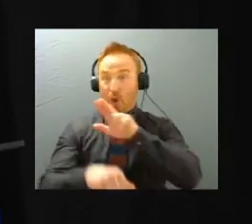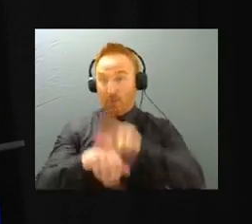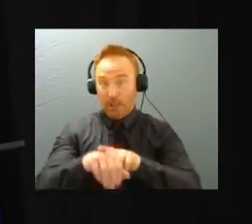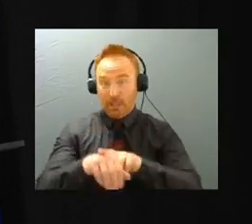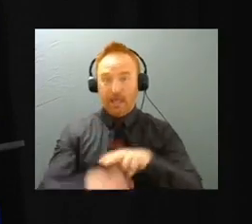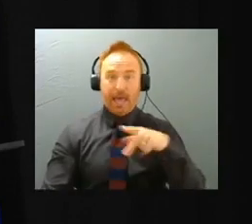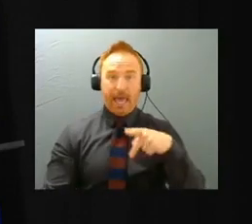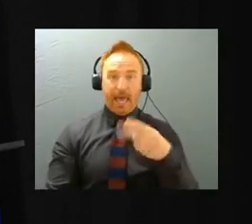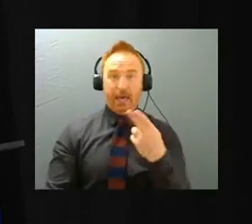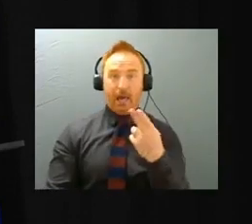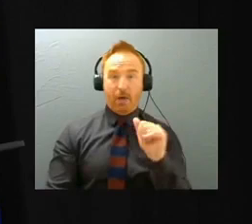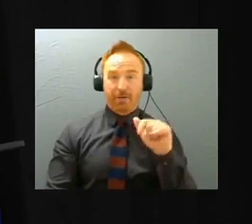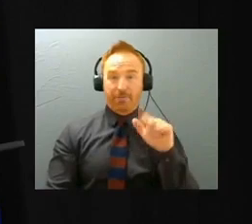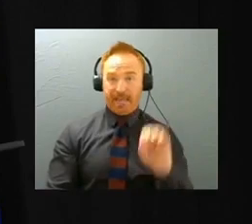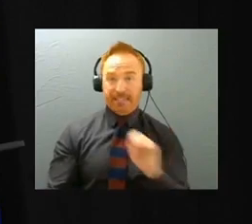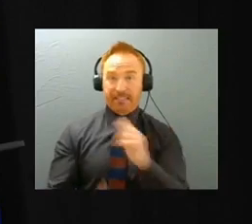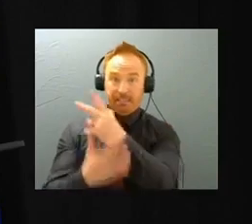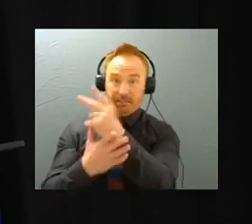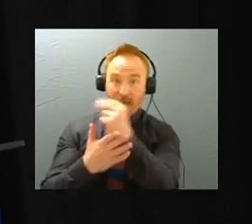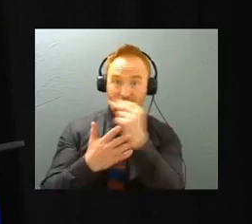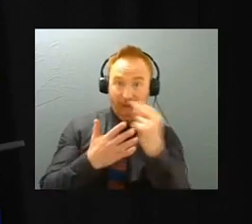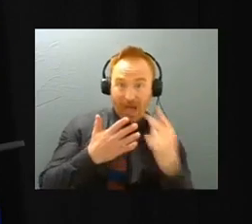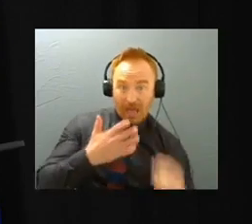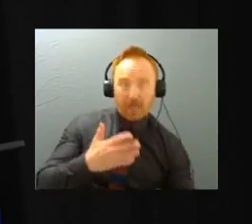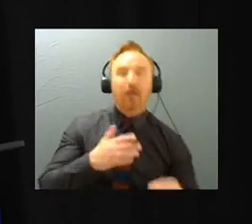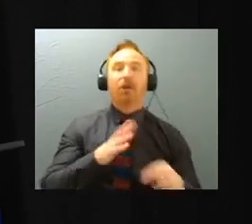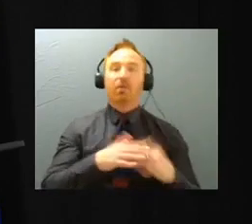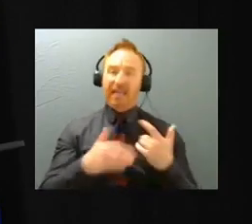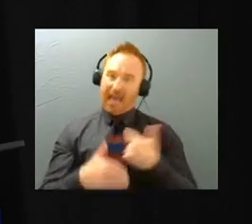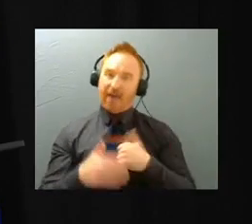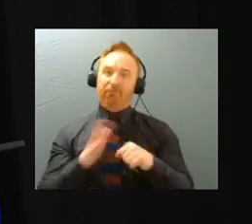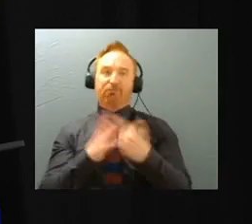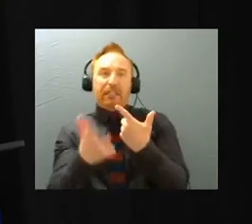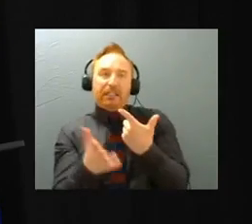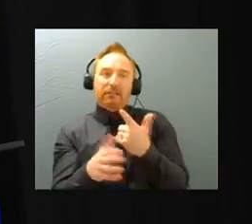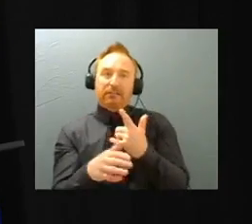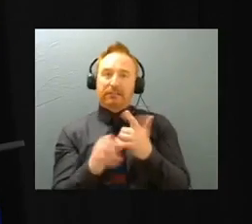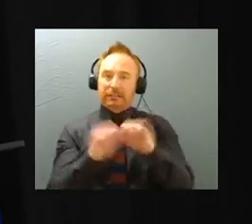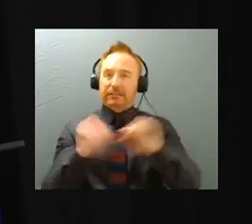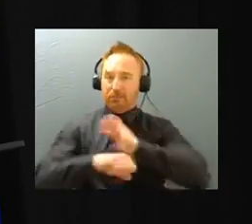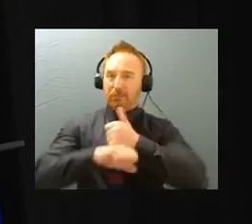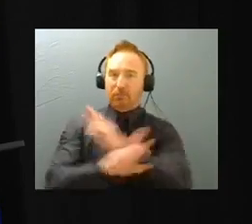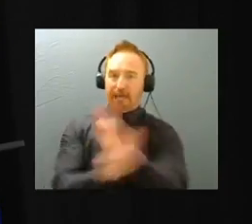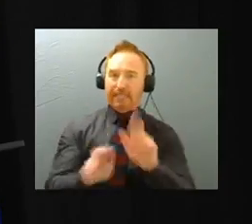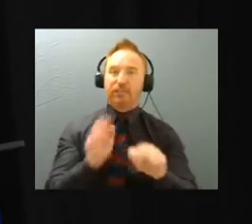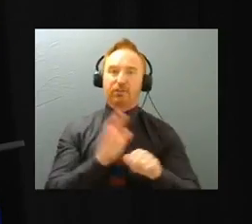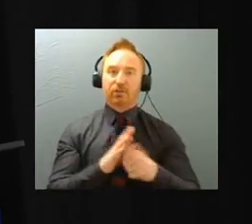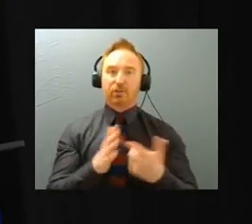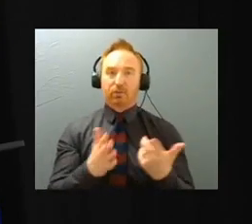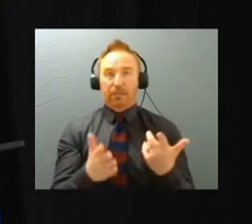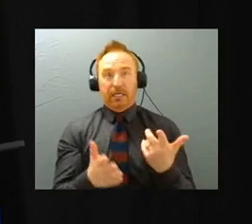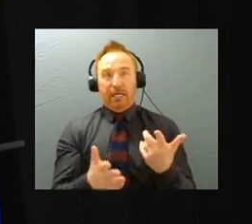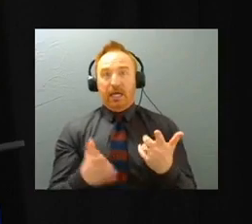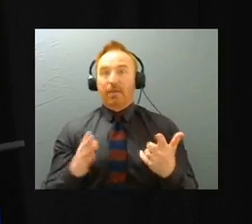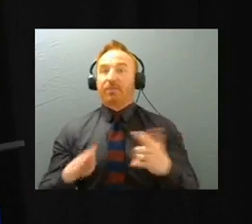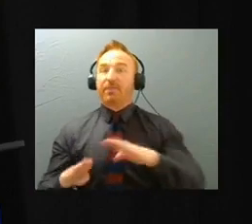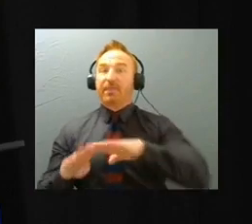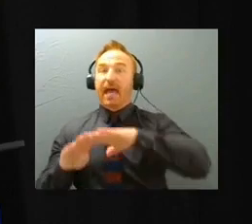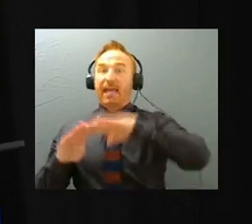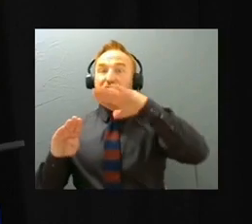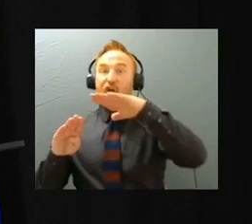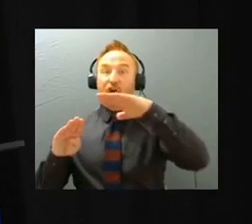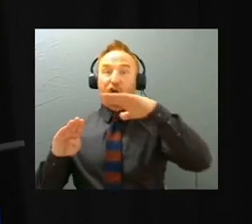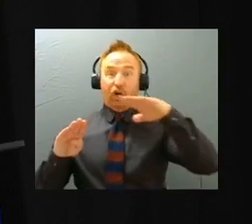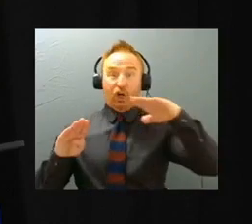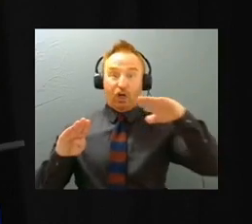to help make sure that we continue to put measures in place that reduce the curve, that plank the curve, but also